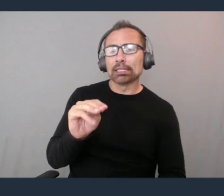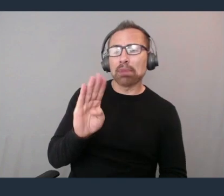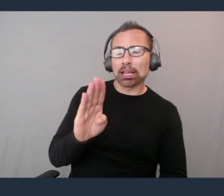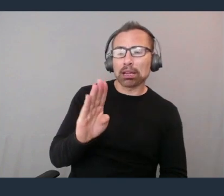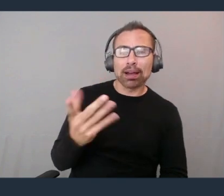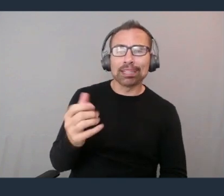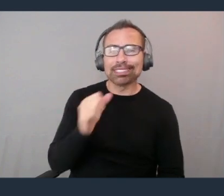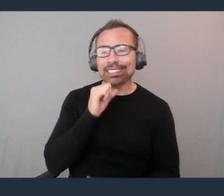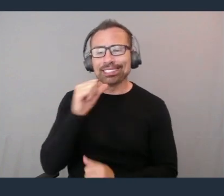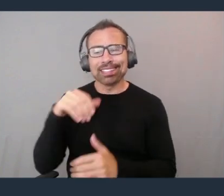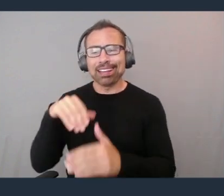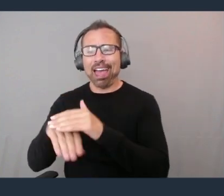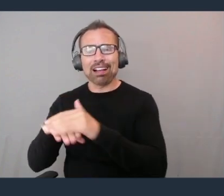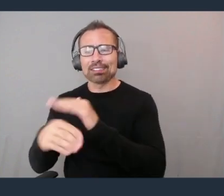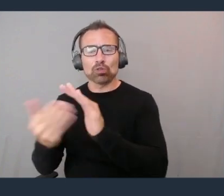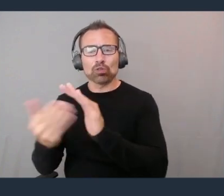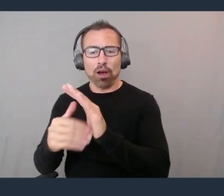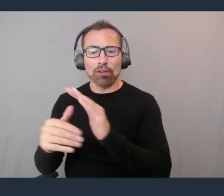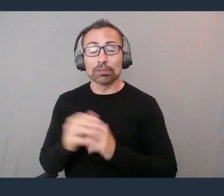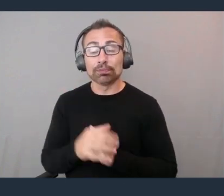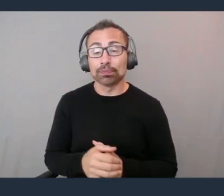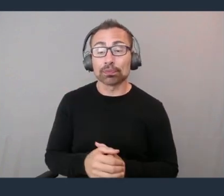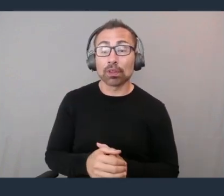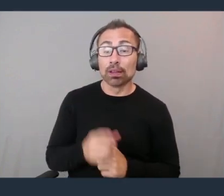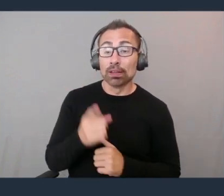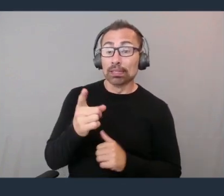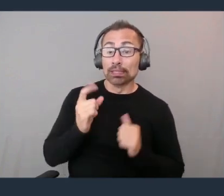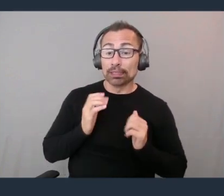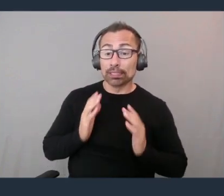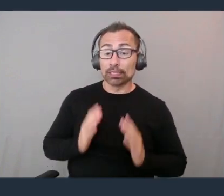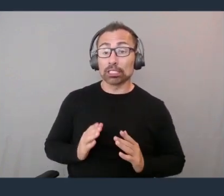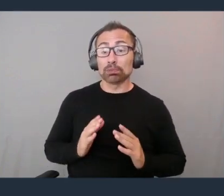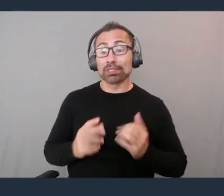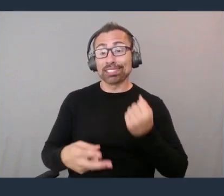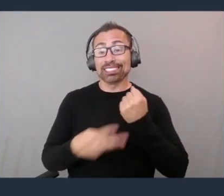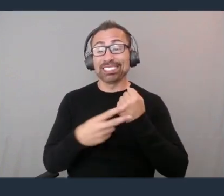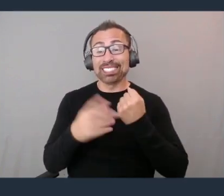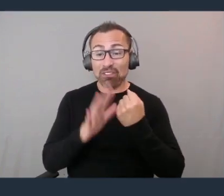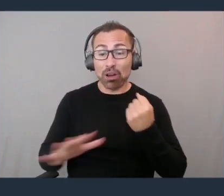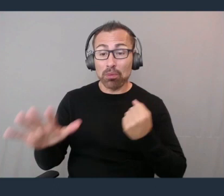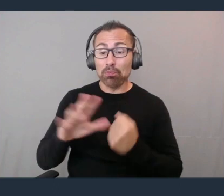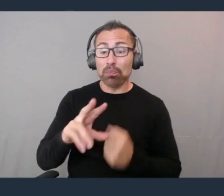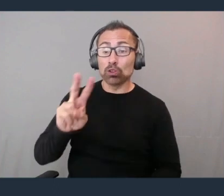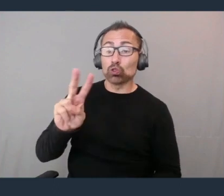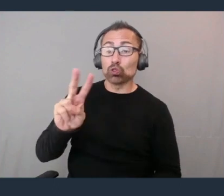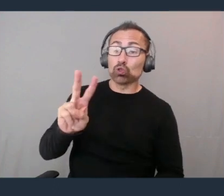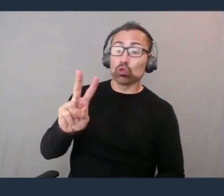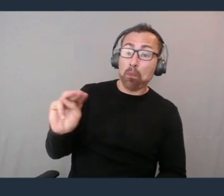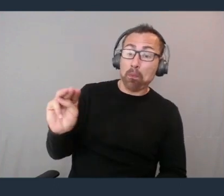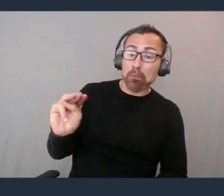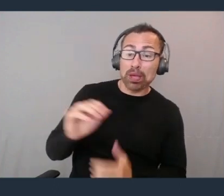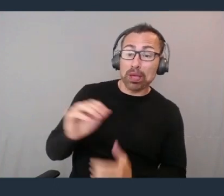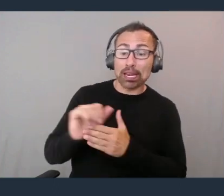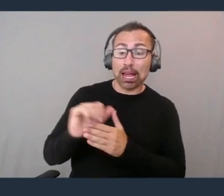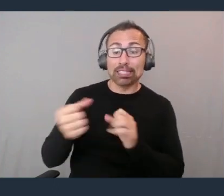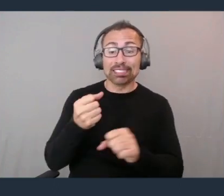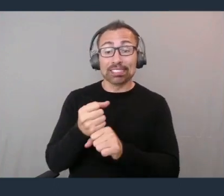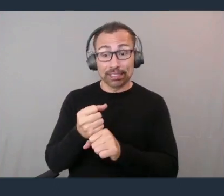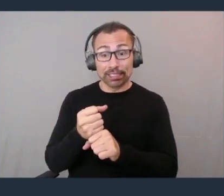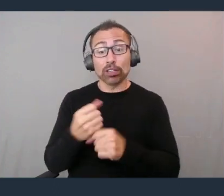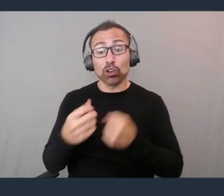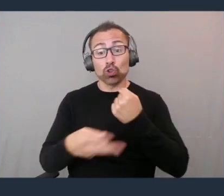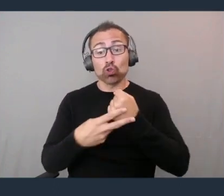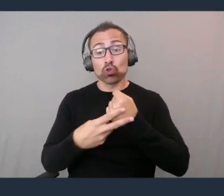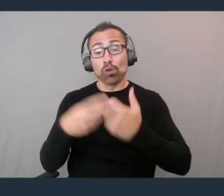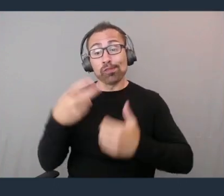accessed. This customer can save about $2 million a year in storage costs by moving this workload to Glacier